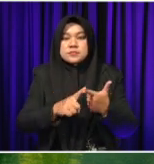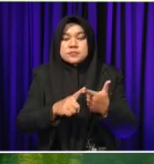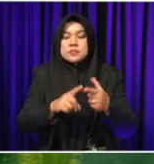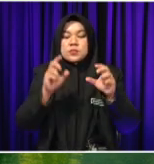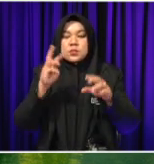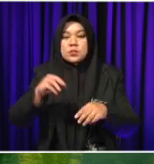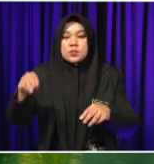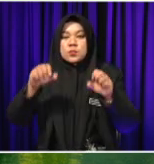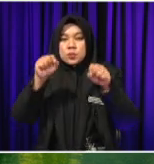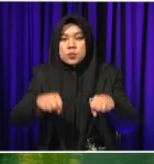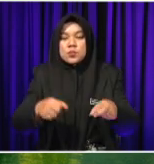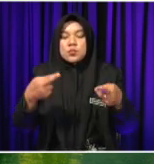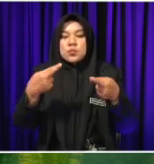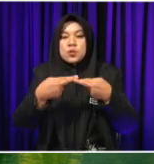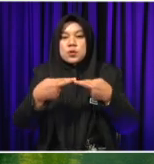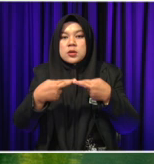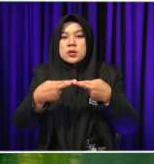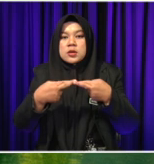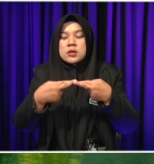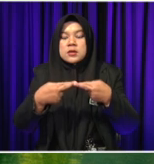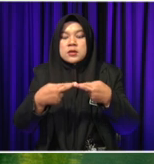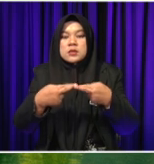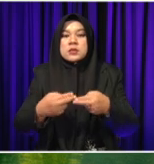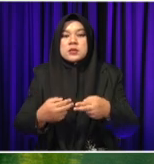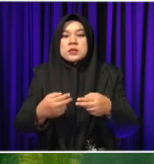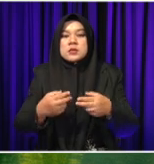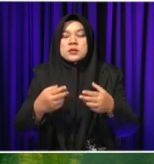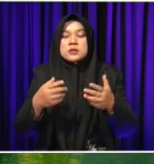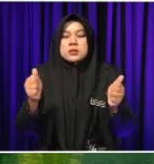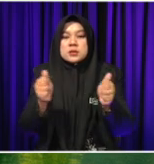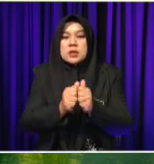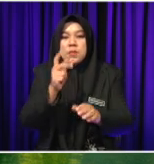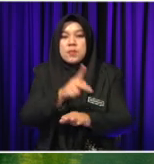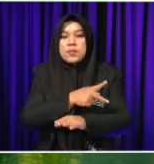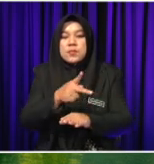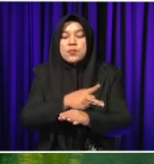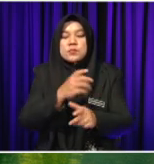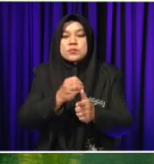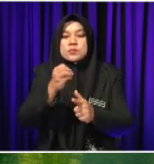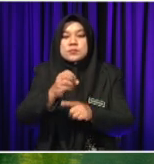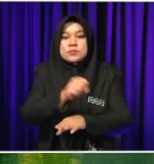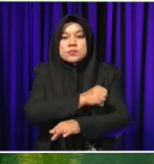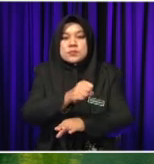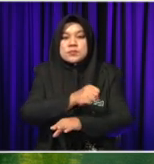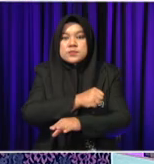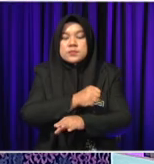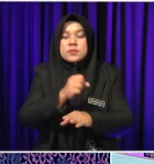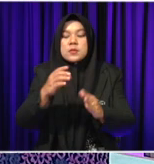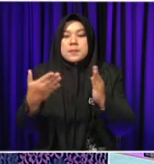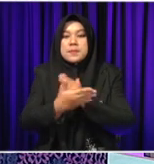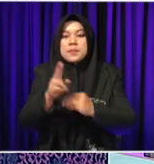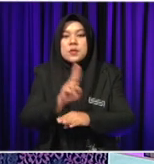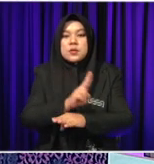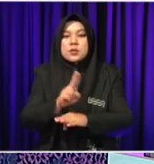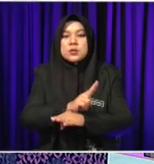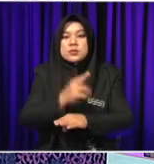able to relate the ideas conveyed from the poems or song lyrics that we're about to explore today by using the idea